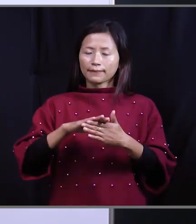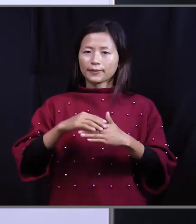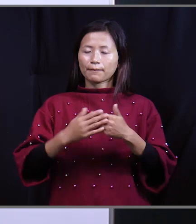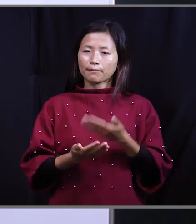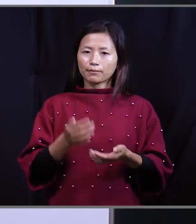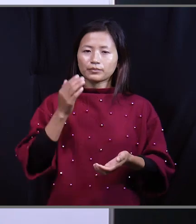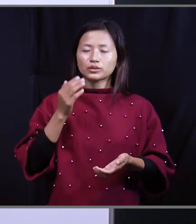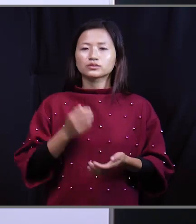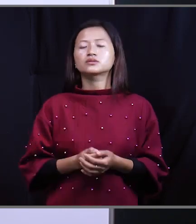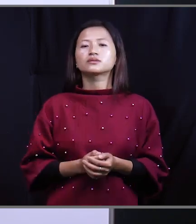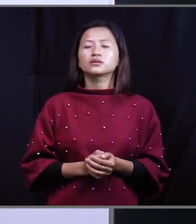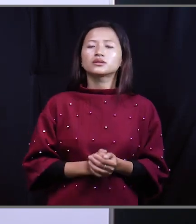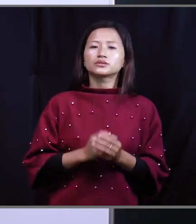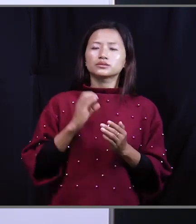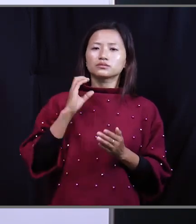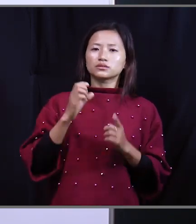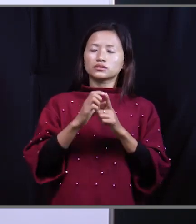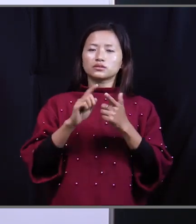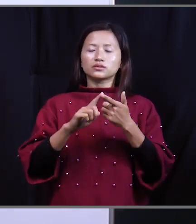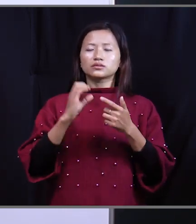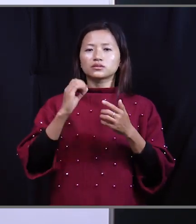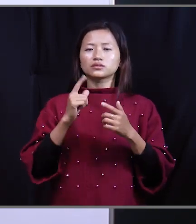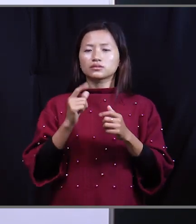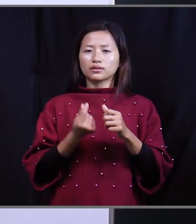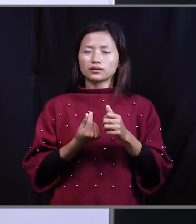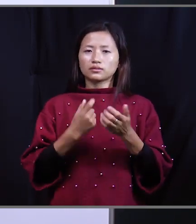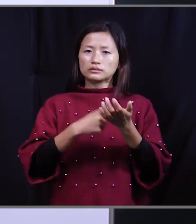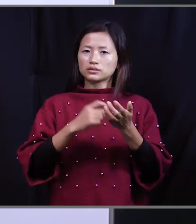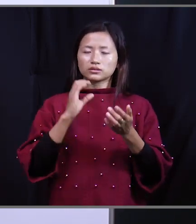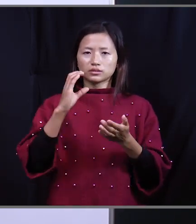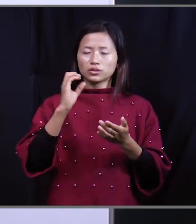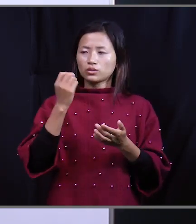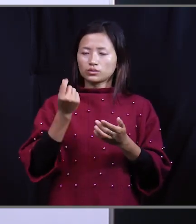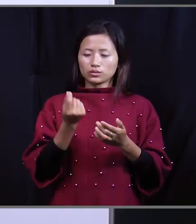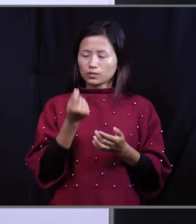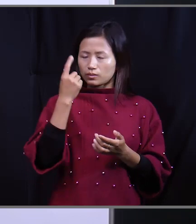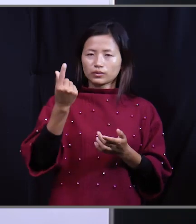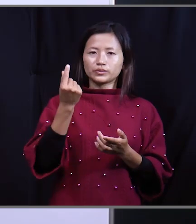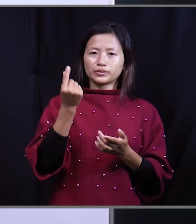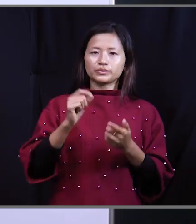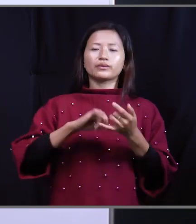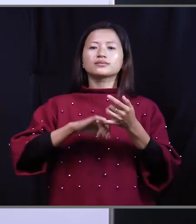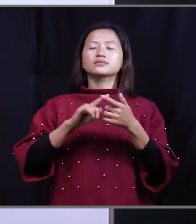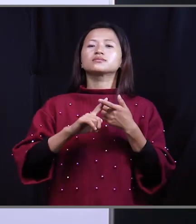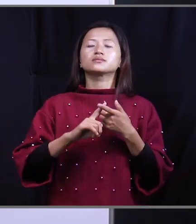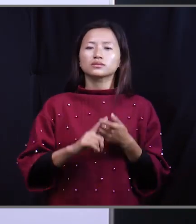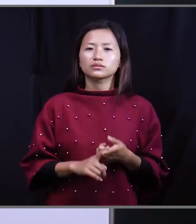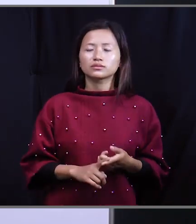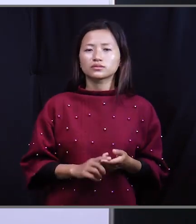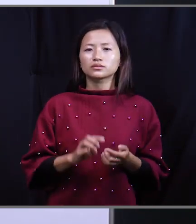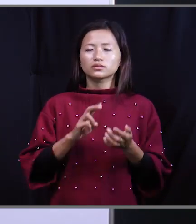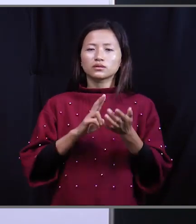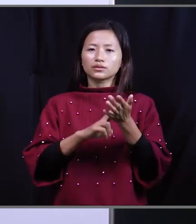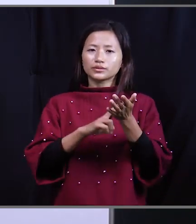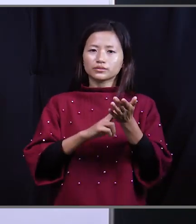membrane. Besides the nuclear membrane coming back, you will see the nucleolus also coming back. There will be two nucleolus, there will be